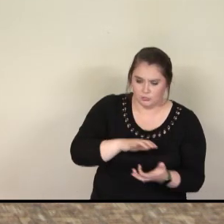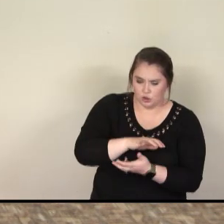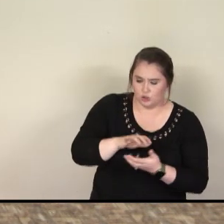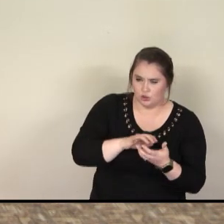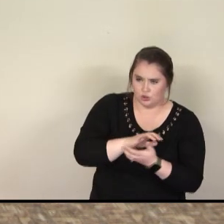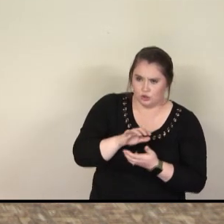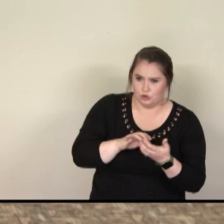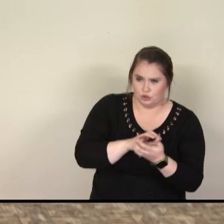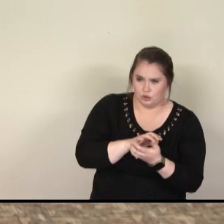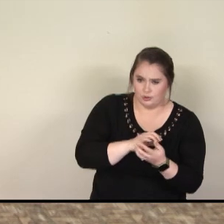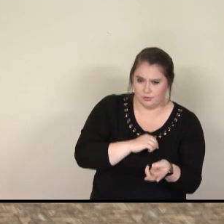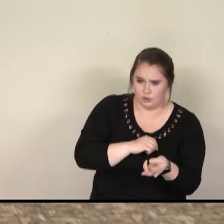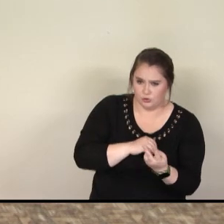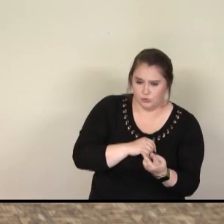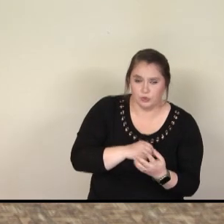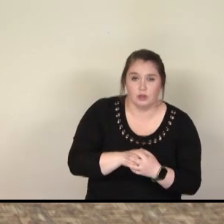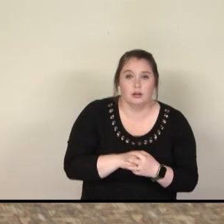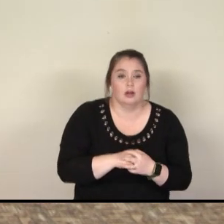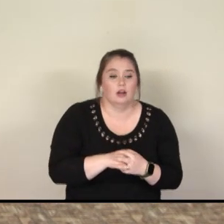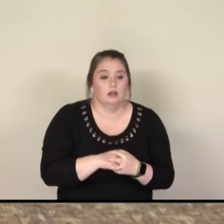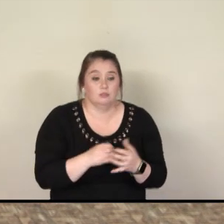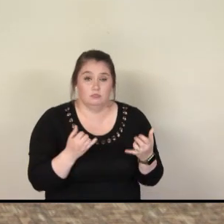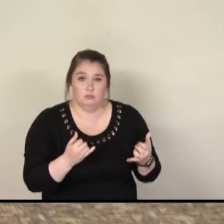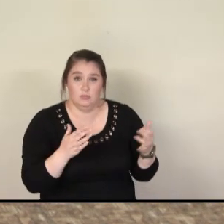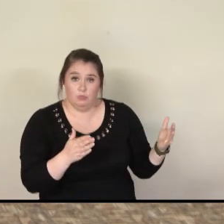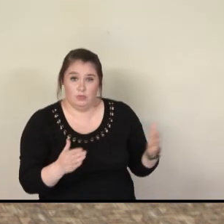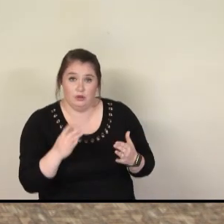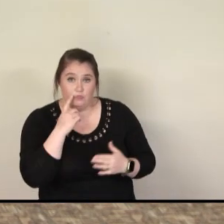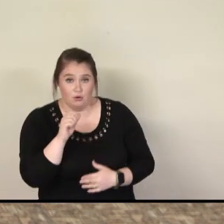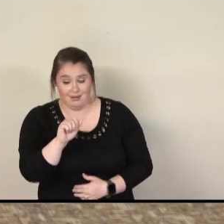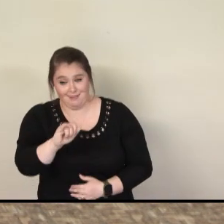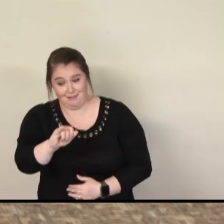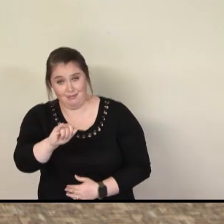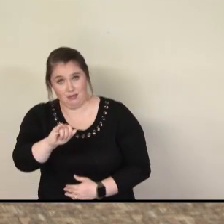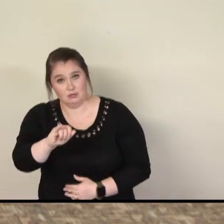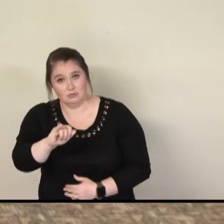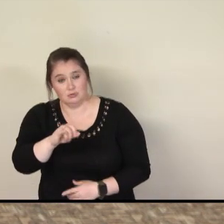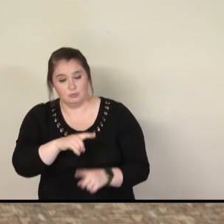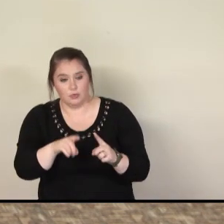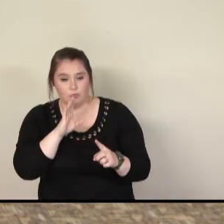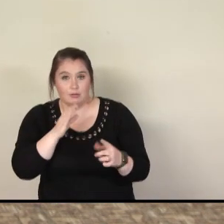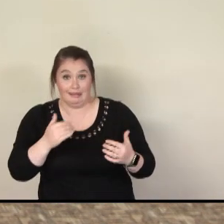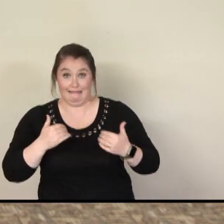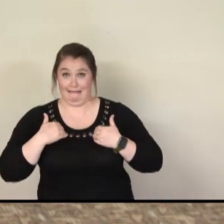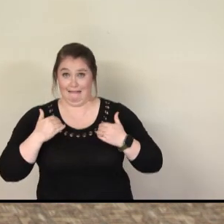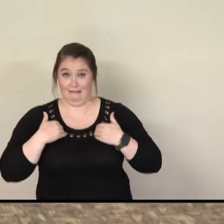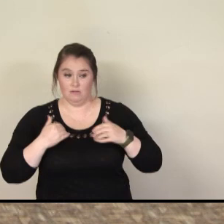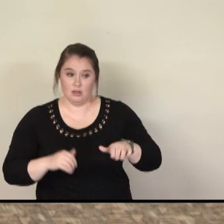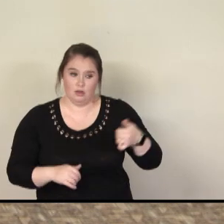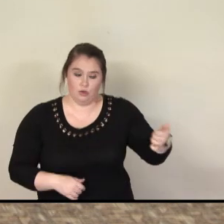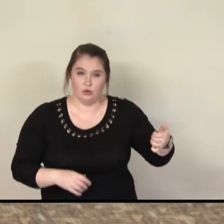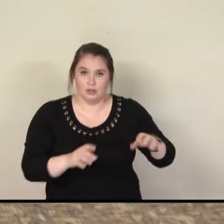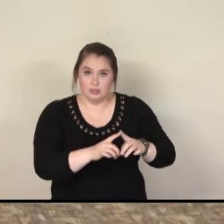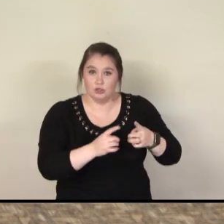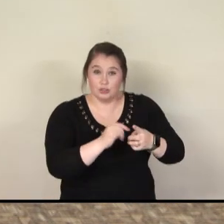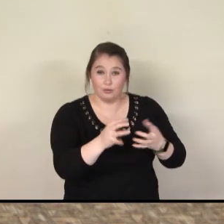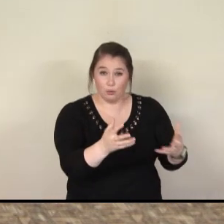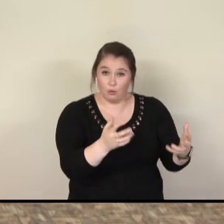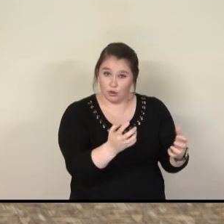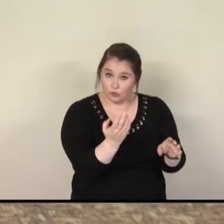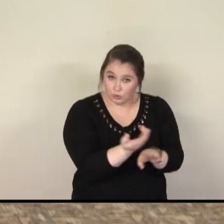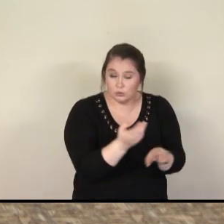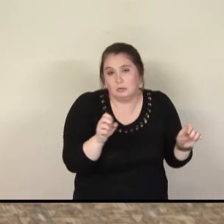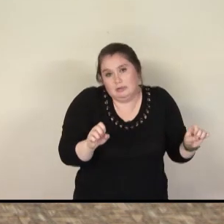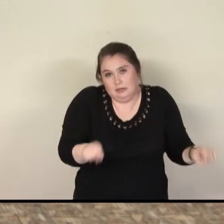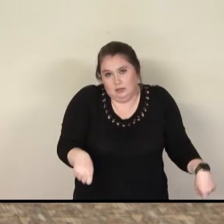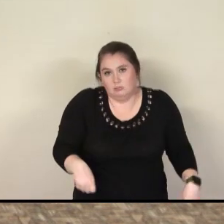both? Right now, we're planning for it to be AI, but we'll have the equipment, the other equipment in the district. If we want to use it, we